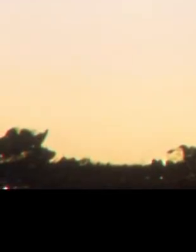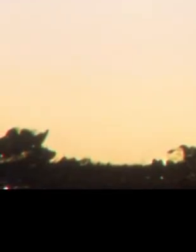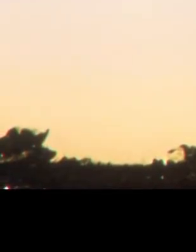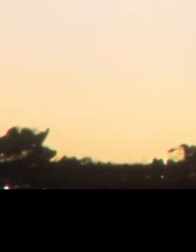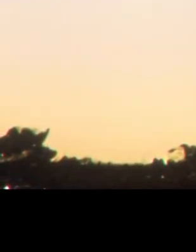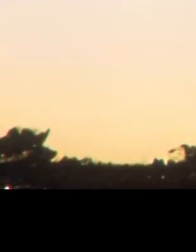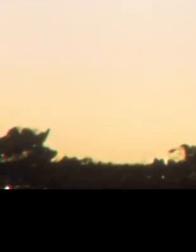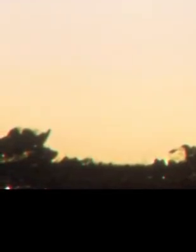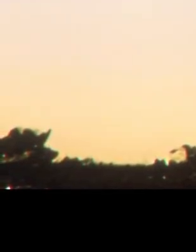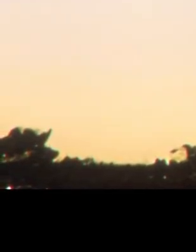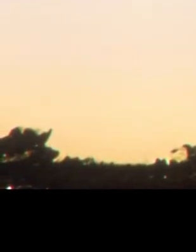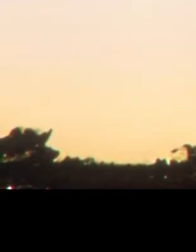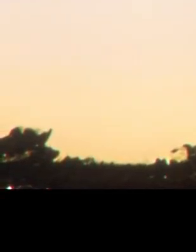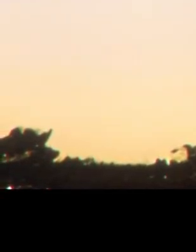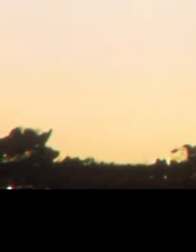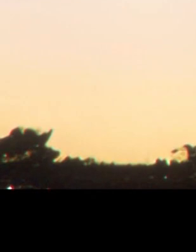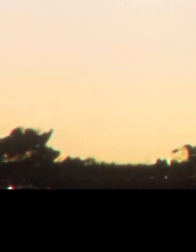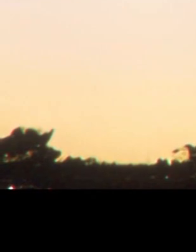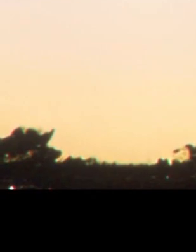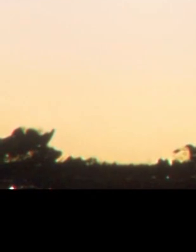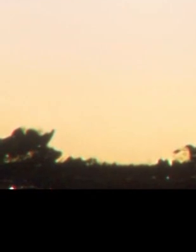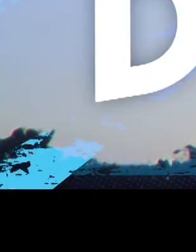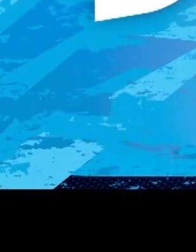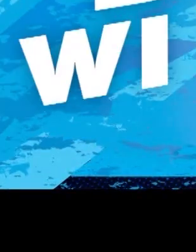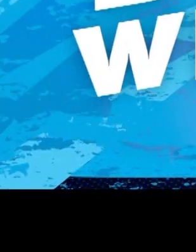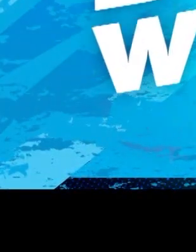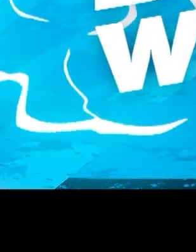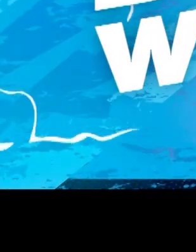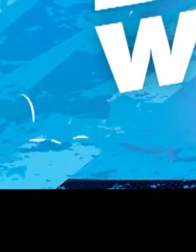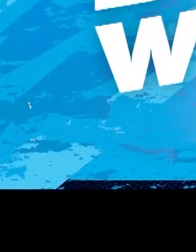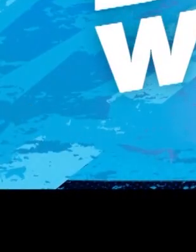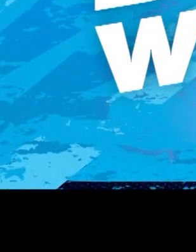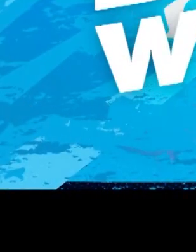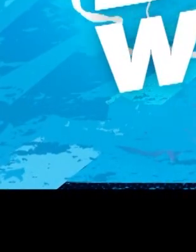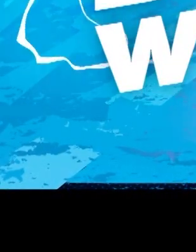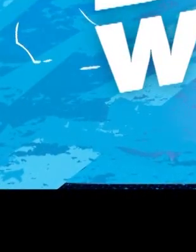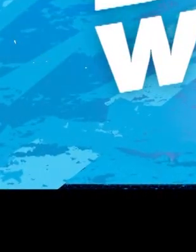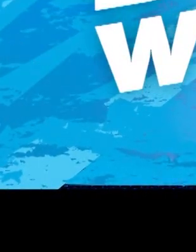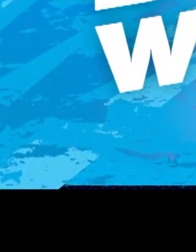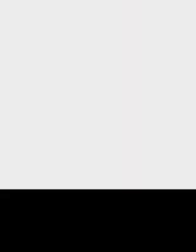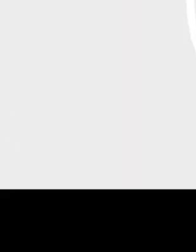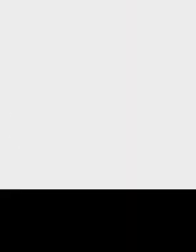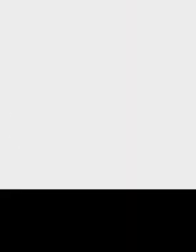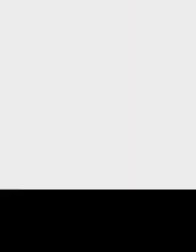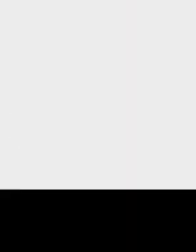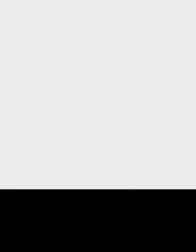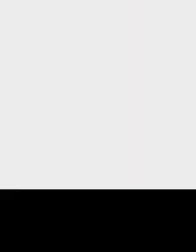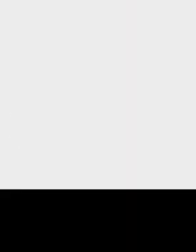Flow is proud to be a part of it. This is we game.